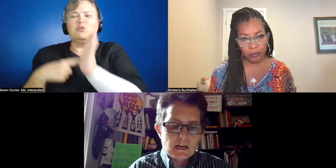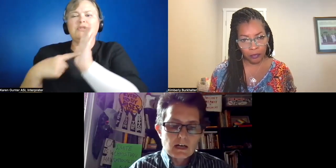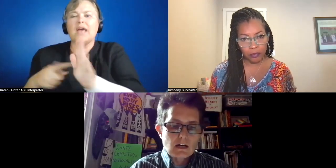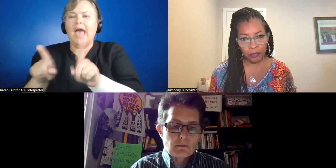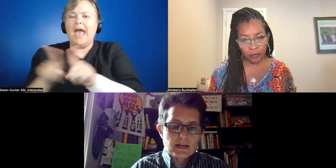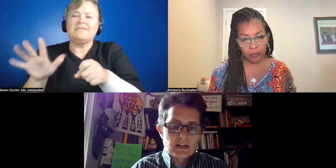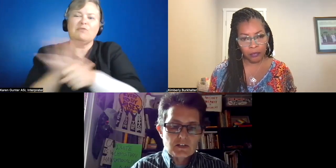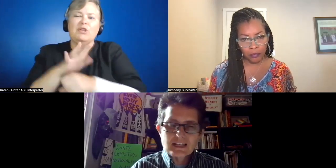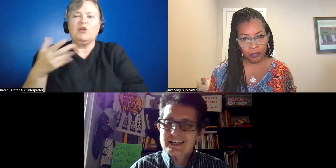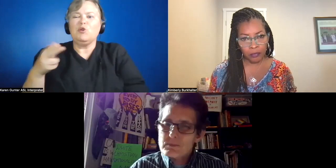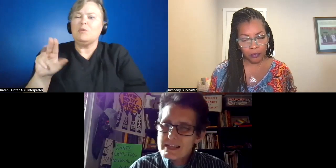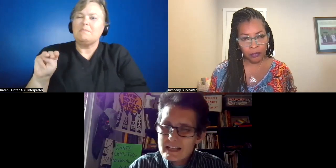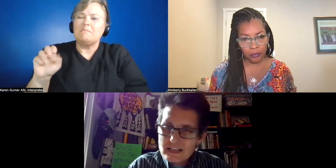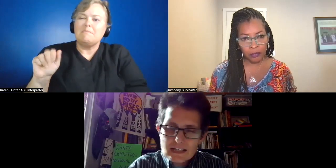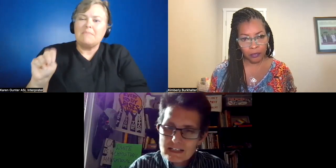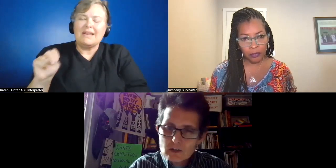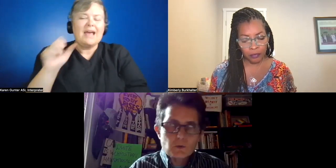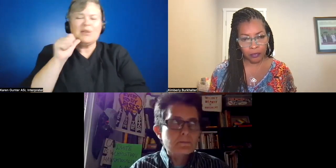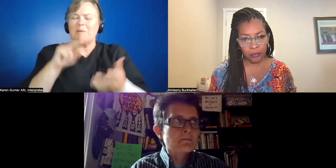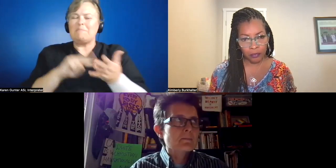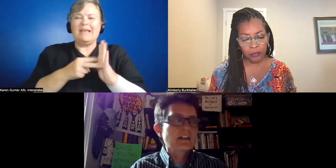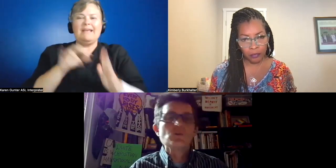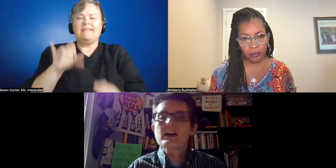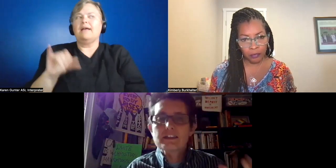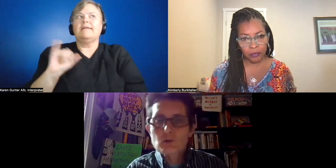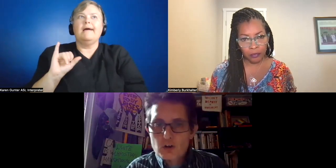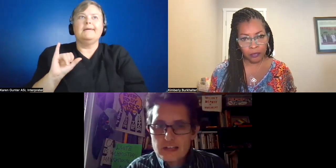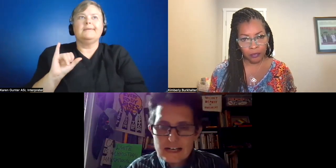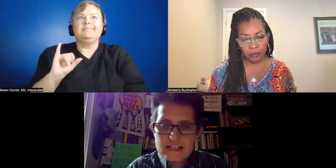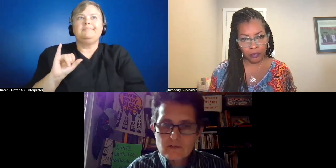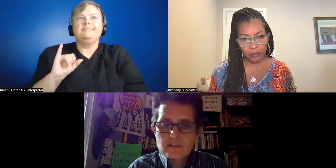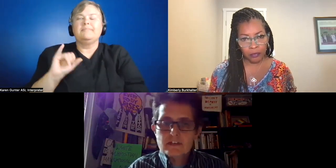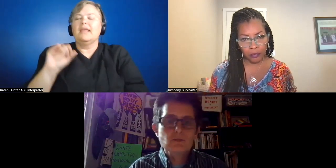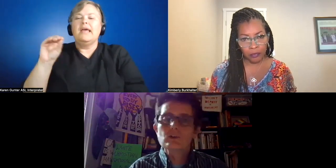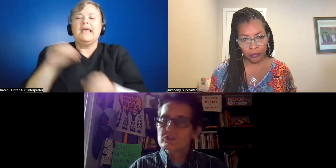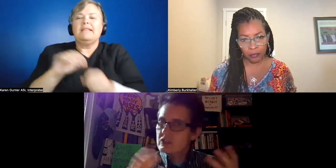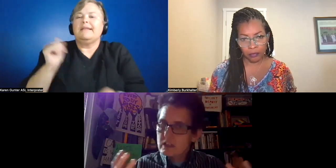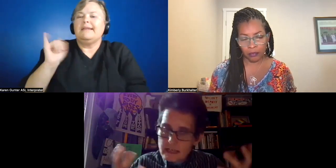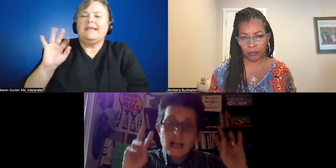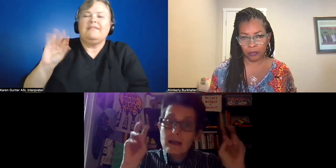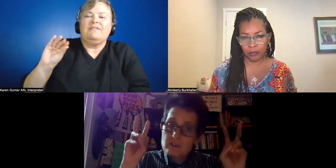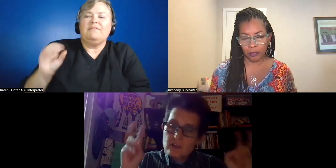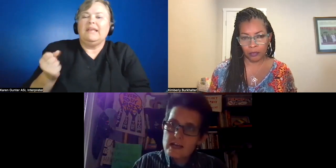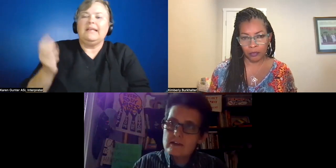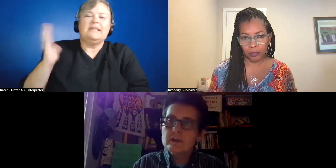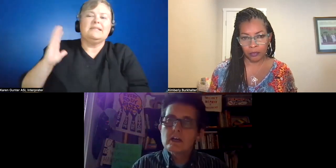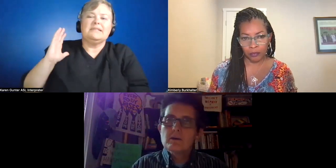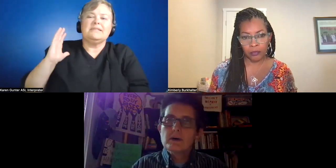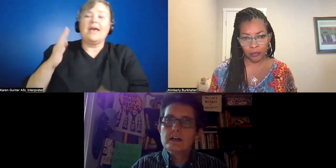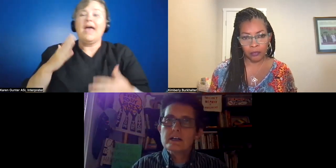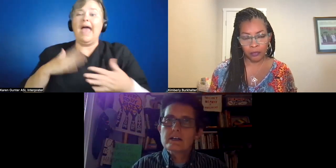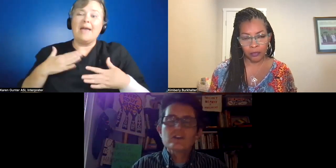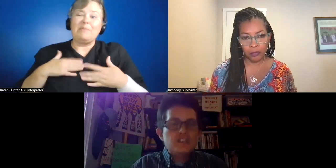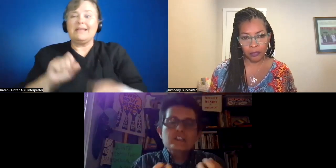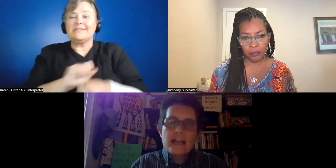human. And I don't mean that like, you know, in the way that they were in the 1950s, where it was just like happy slaves,